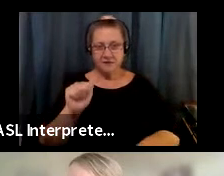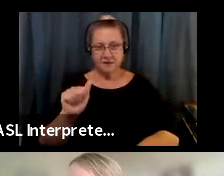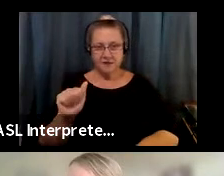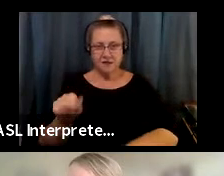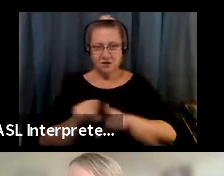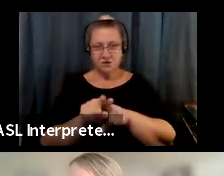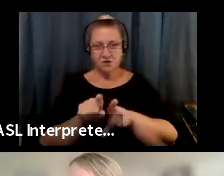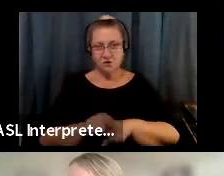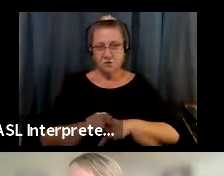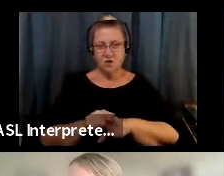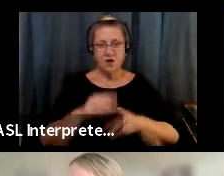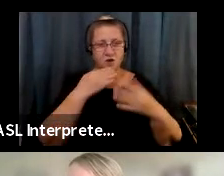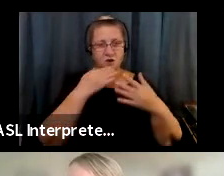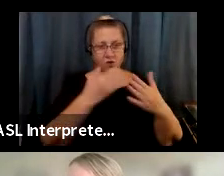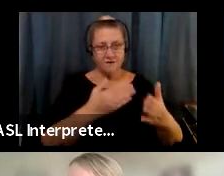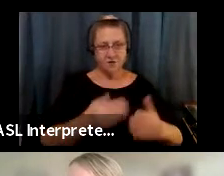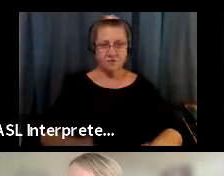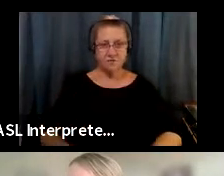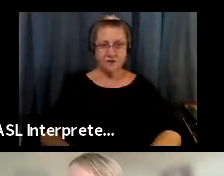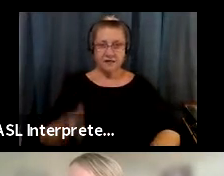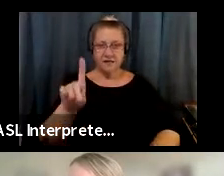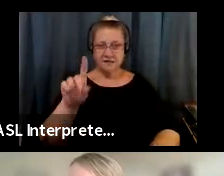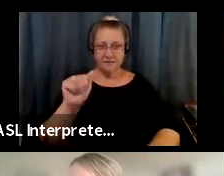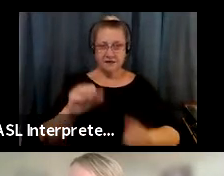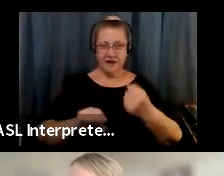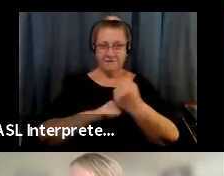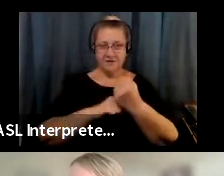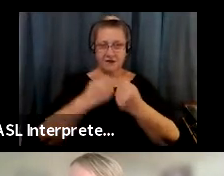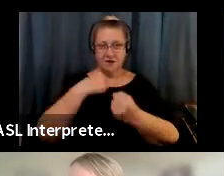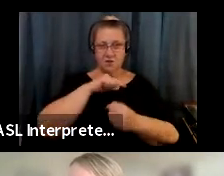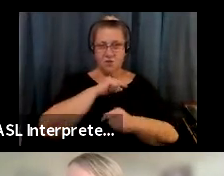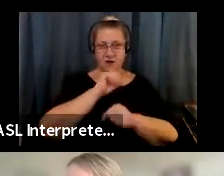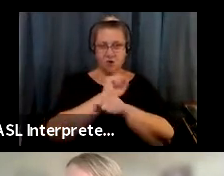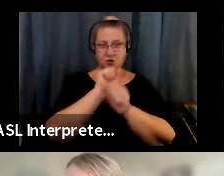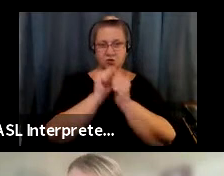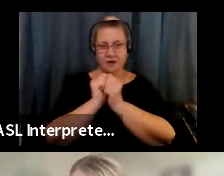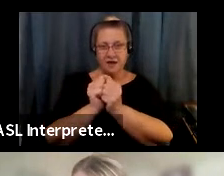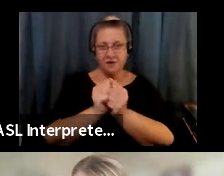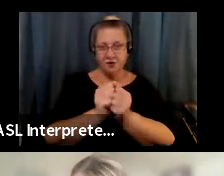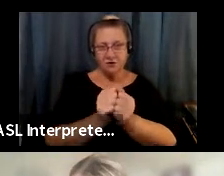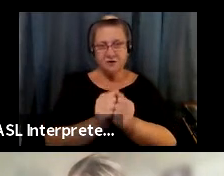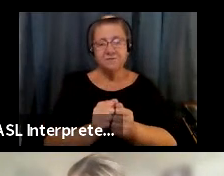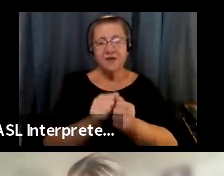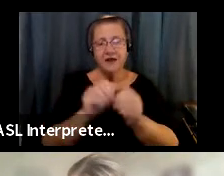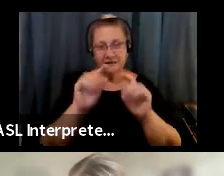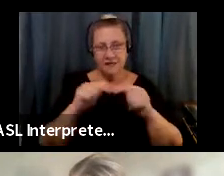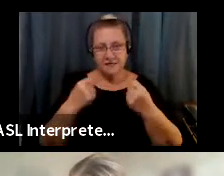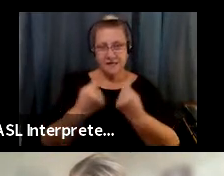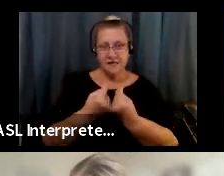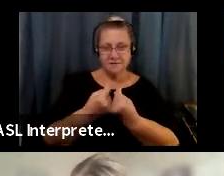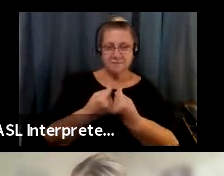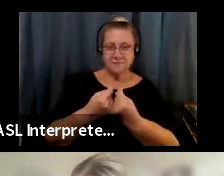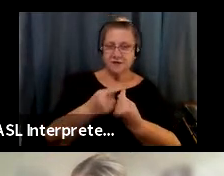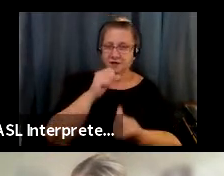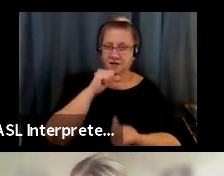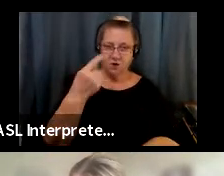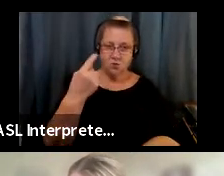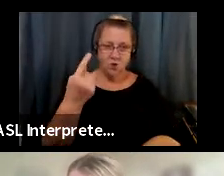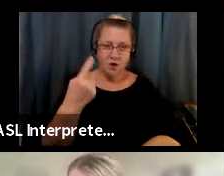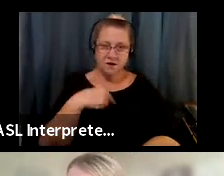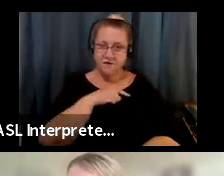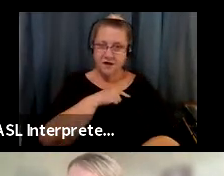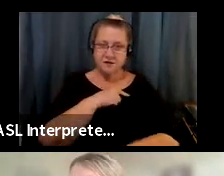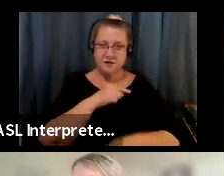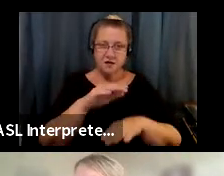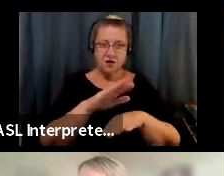Grateful. As disability advocates, we got to work as a team, and the fact that it wasn't just a single one of us called